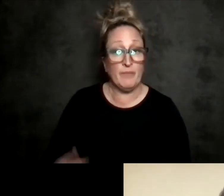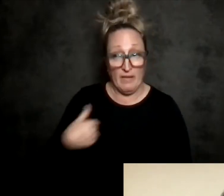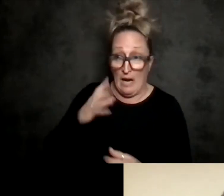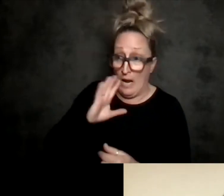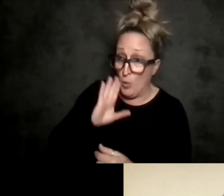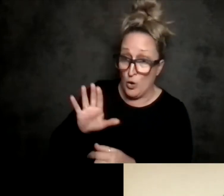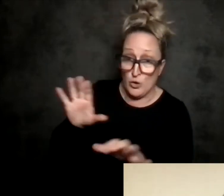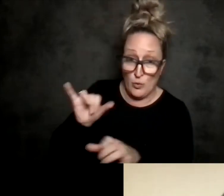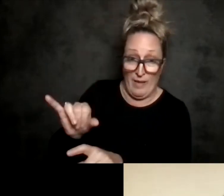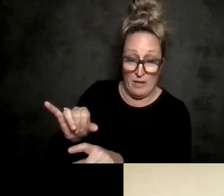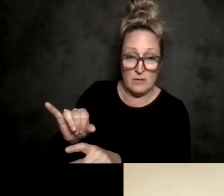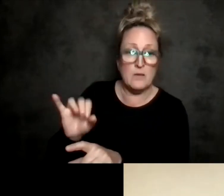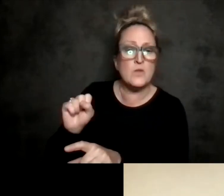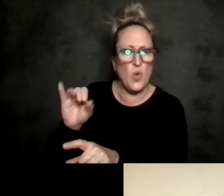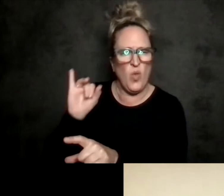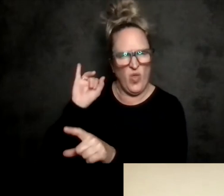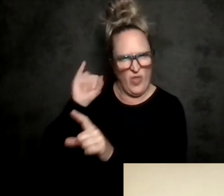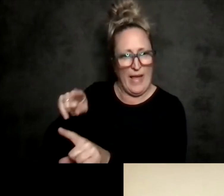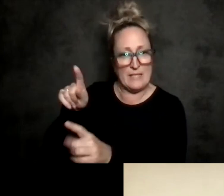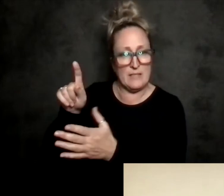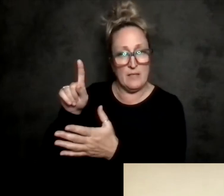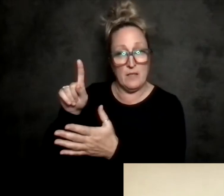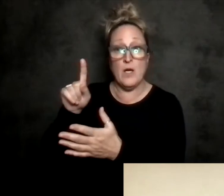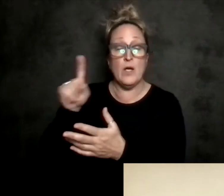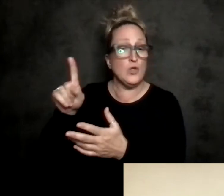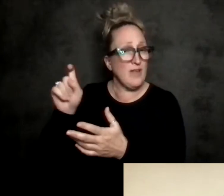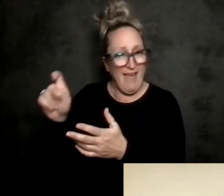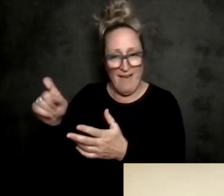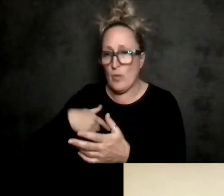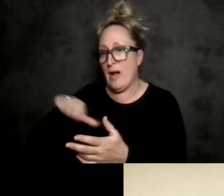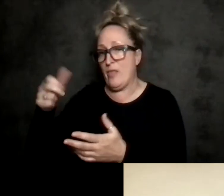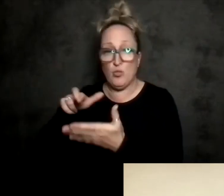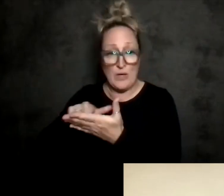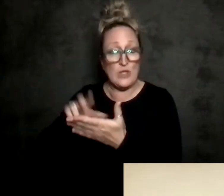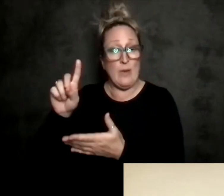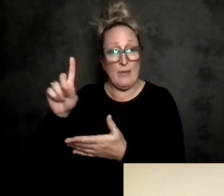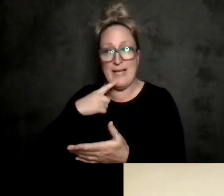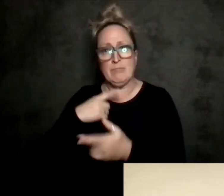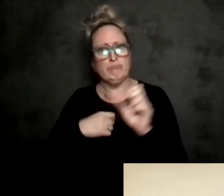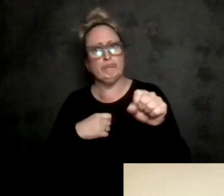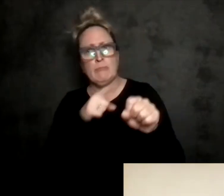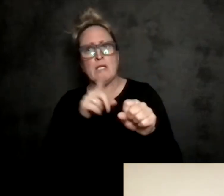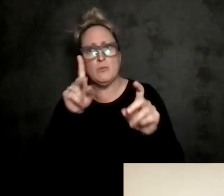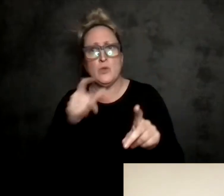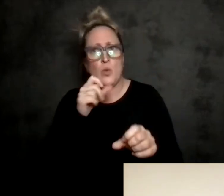do this. And so that's really the check, is you just need to have another registered Democrat vouching for